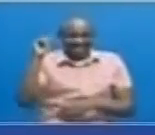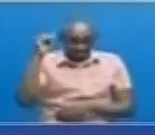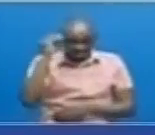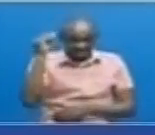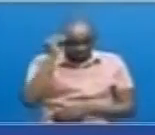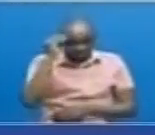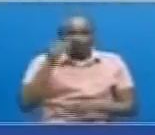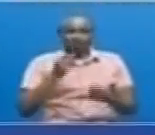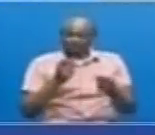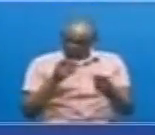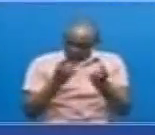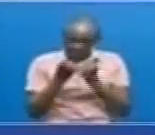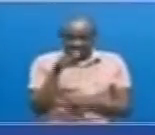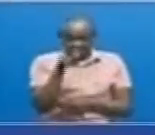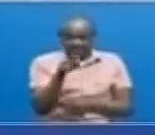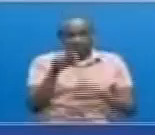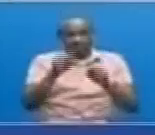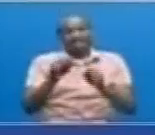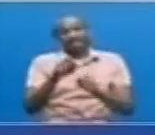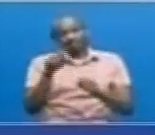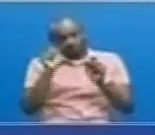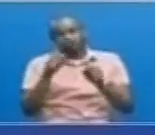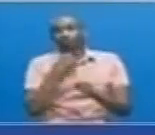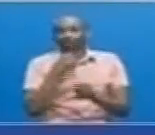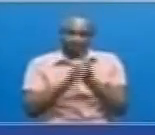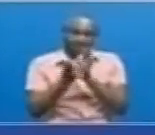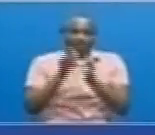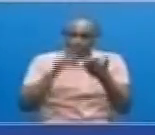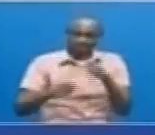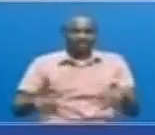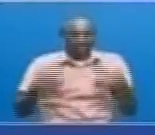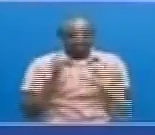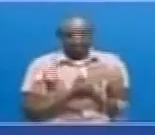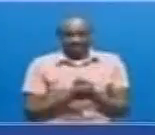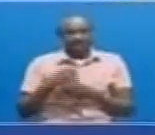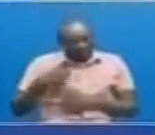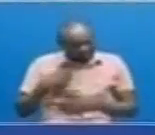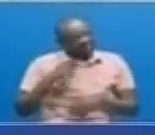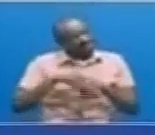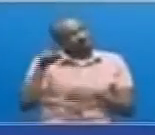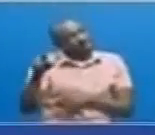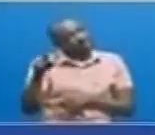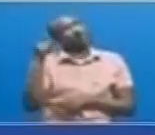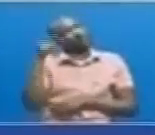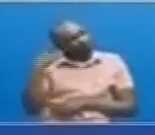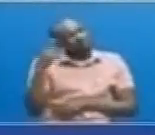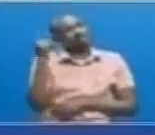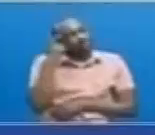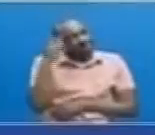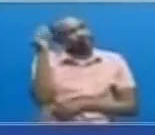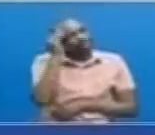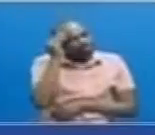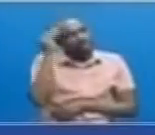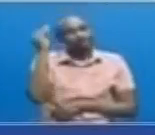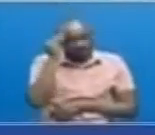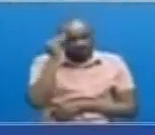education is the tool you need to be anything you want to be in life. So I grew up emphasizing on education as